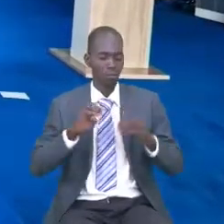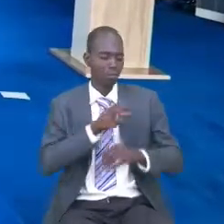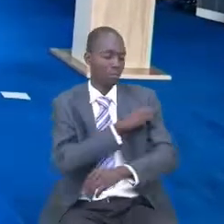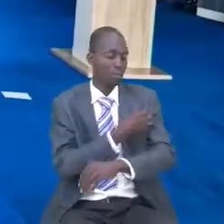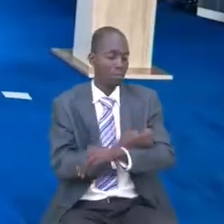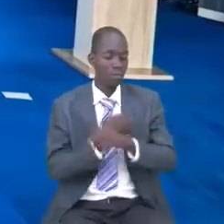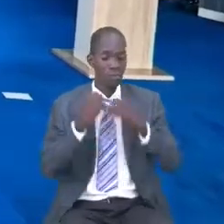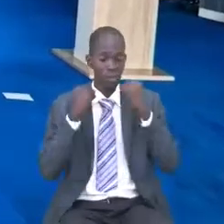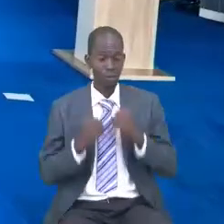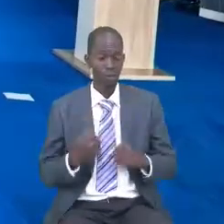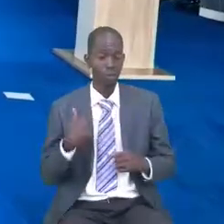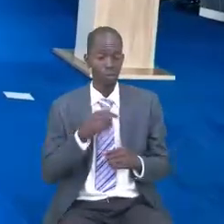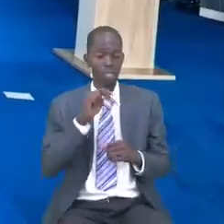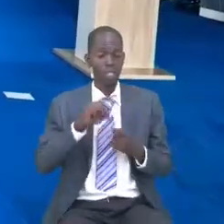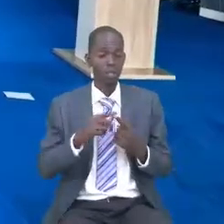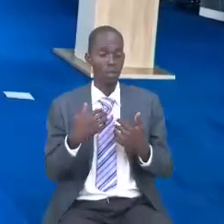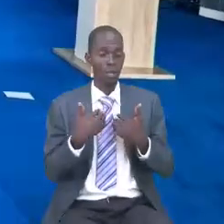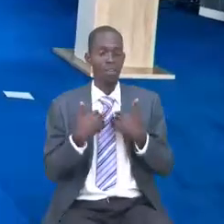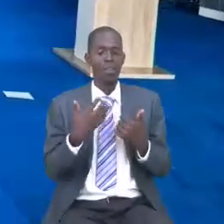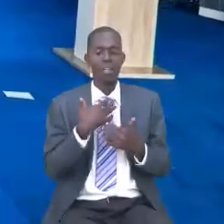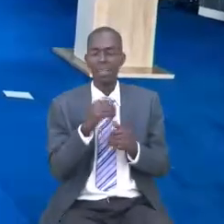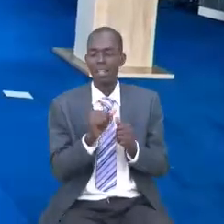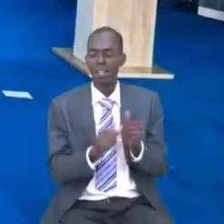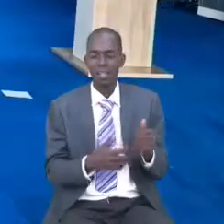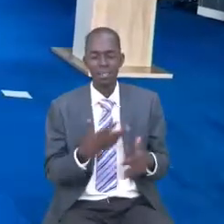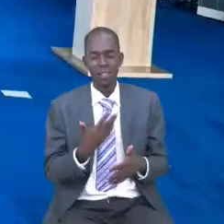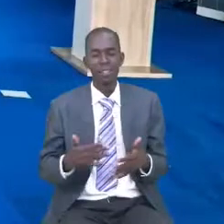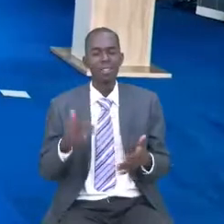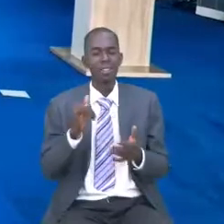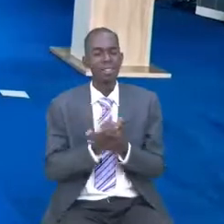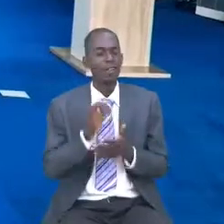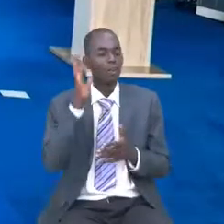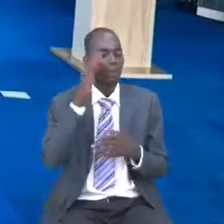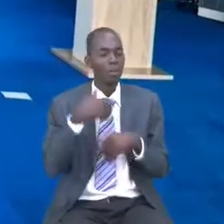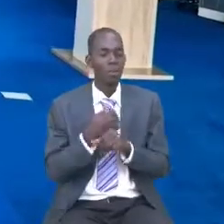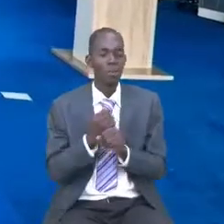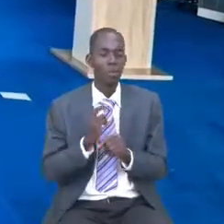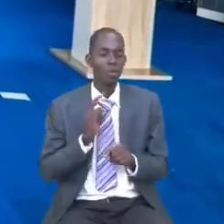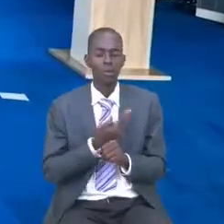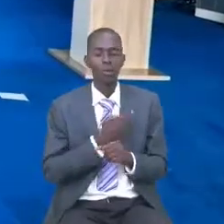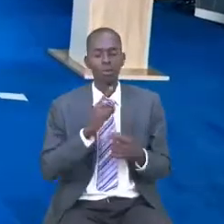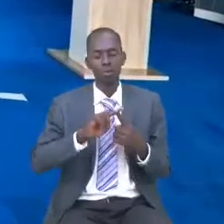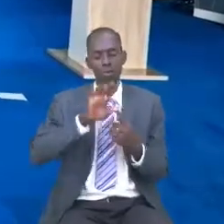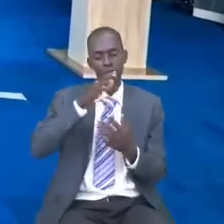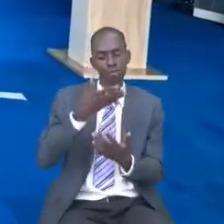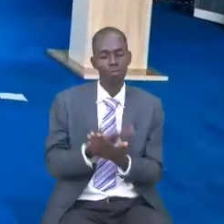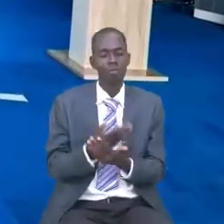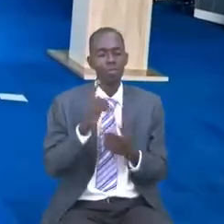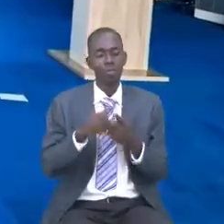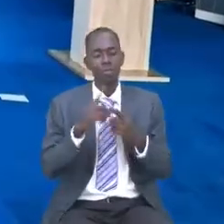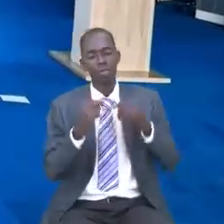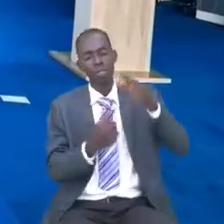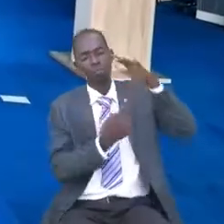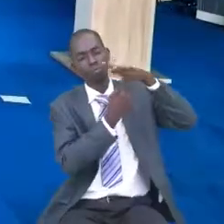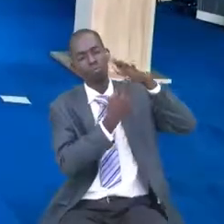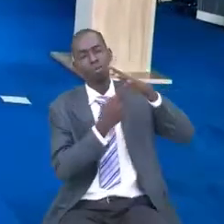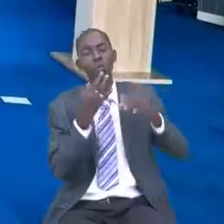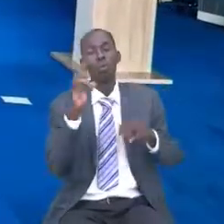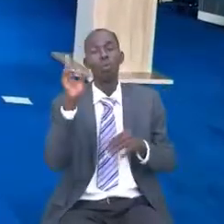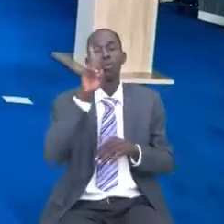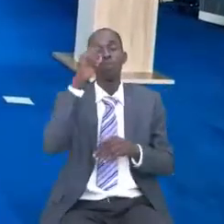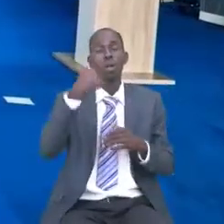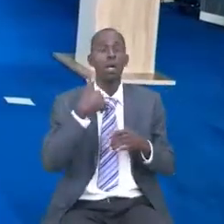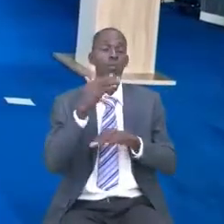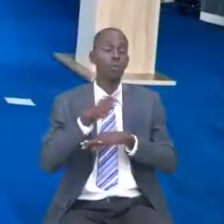to have, and everything that will make us get to the peak of where you have called us.